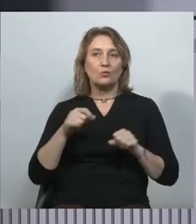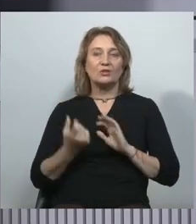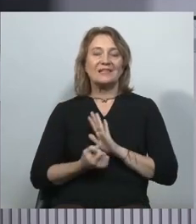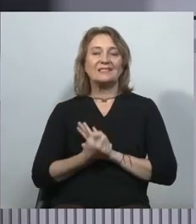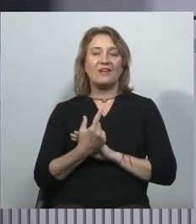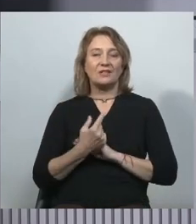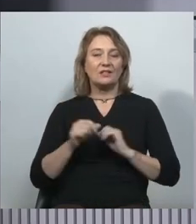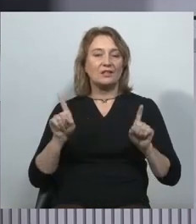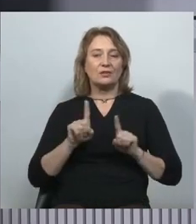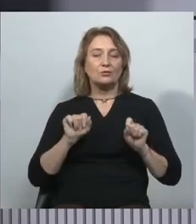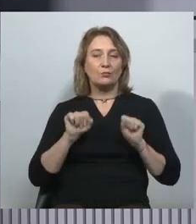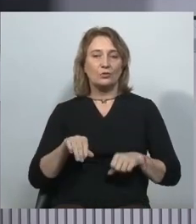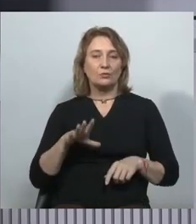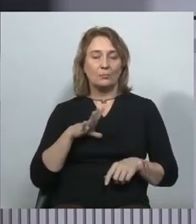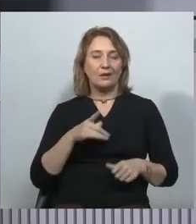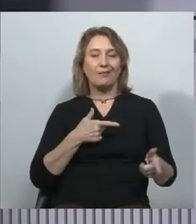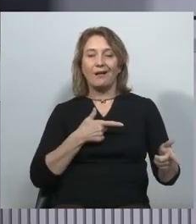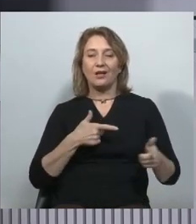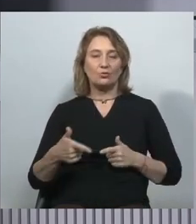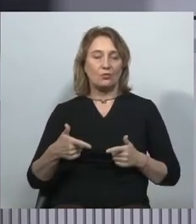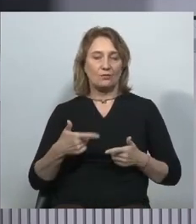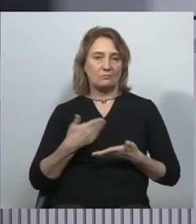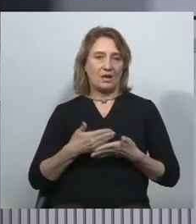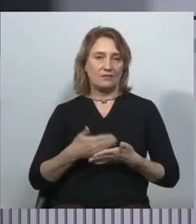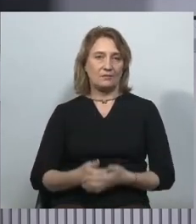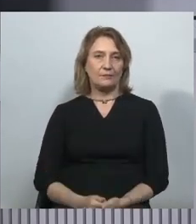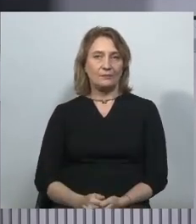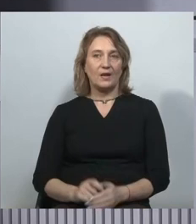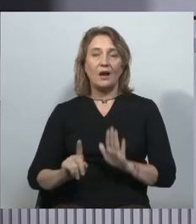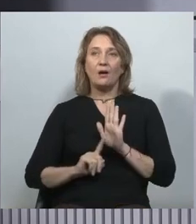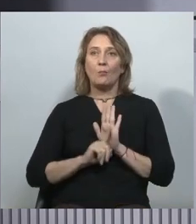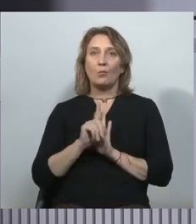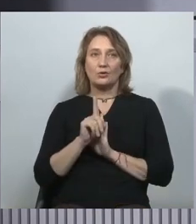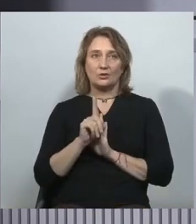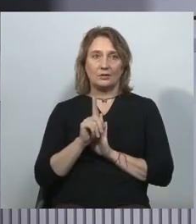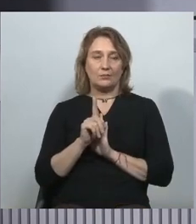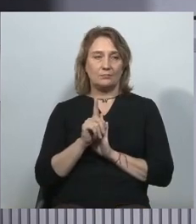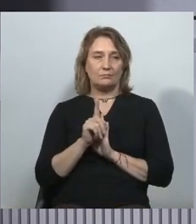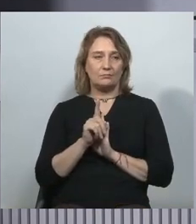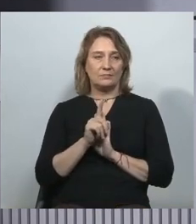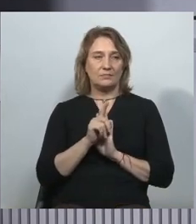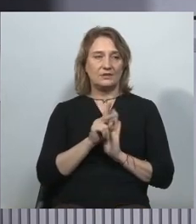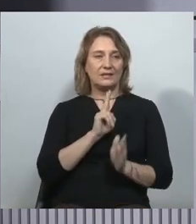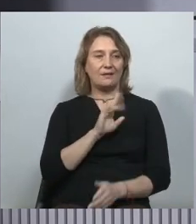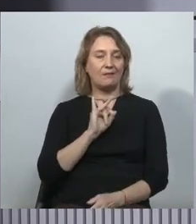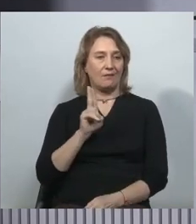appear that we are not ready yet for? So let's start with Nicolas.